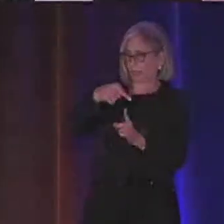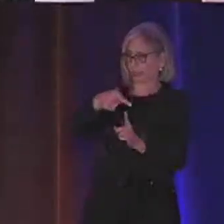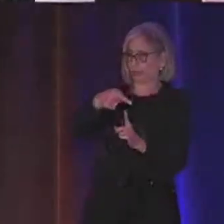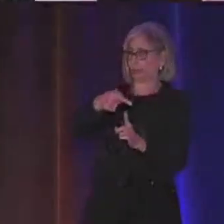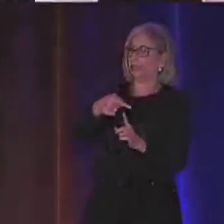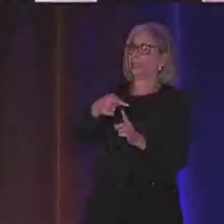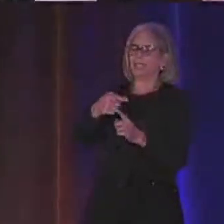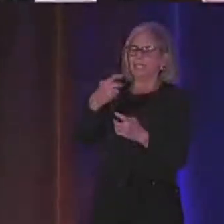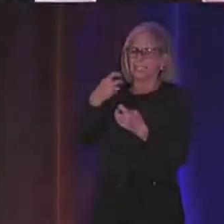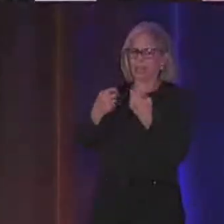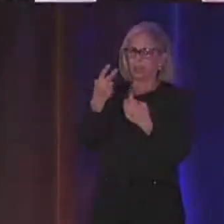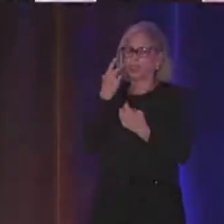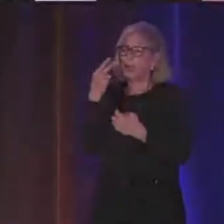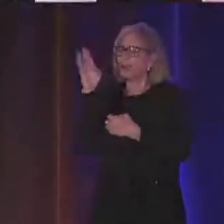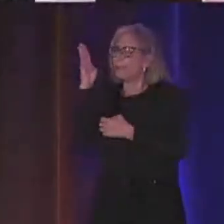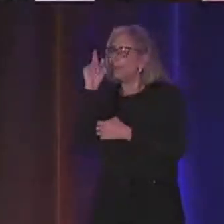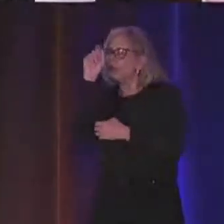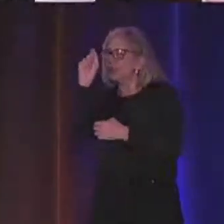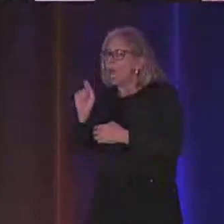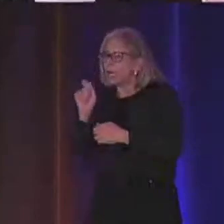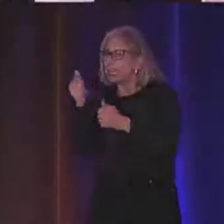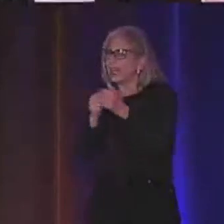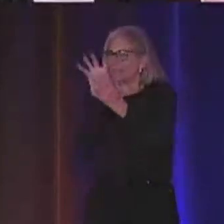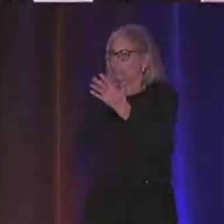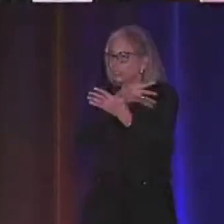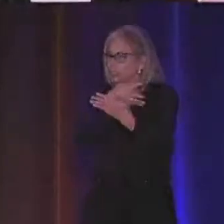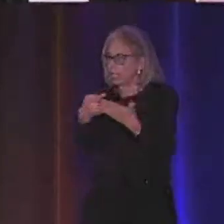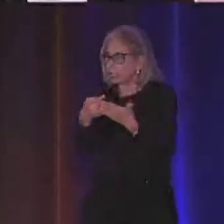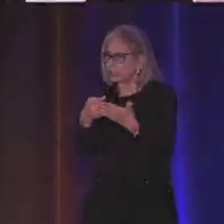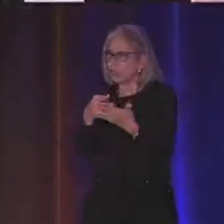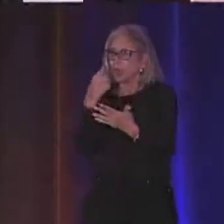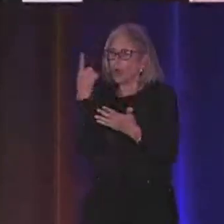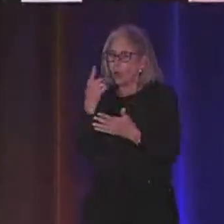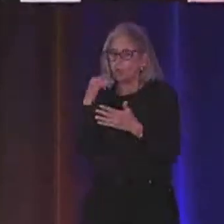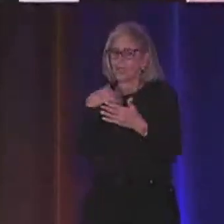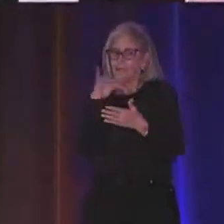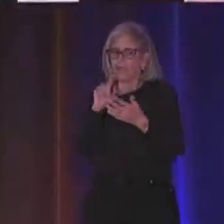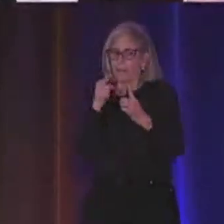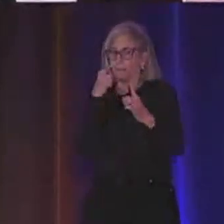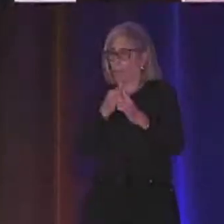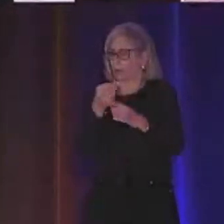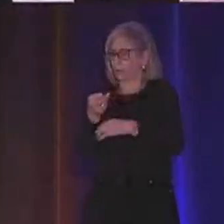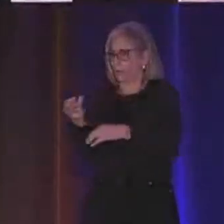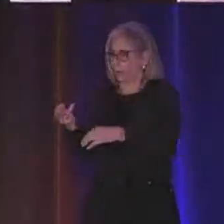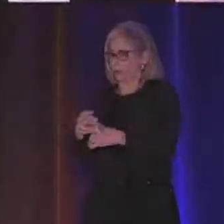see, but there's like this blue dot on every chart. So it always gives you that point of reference.